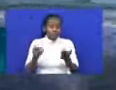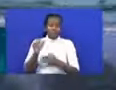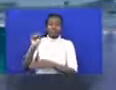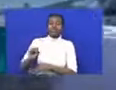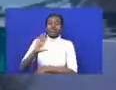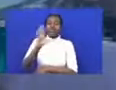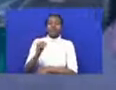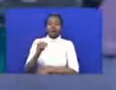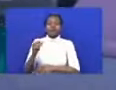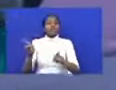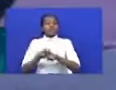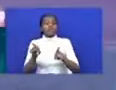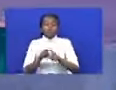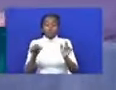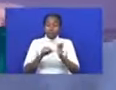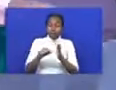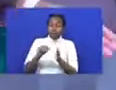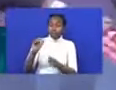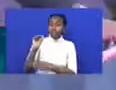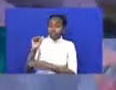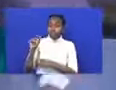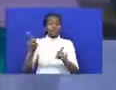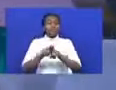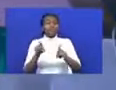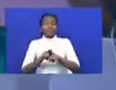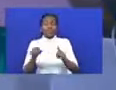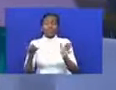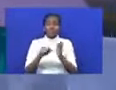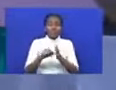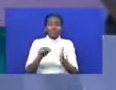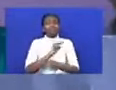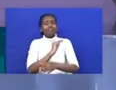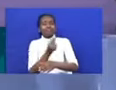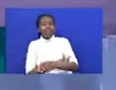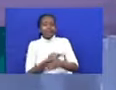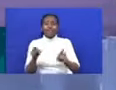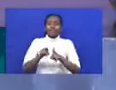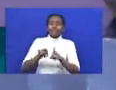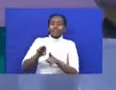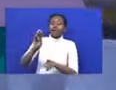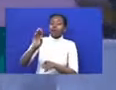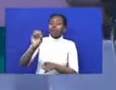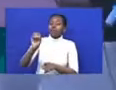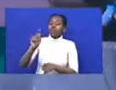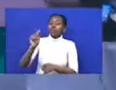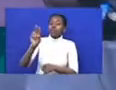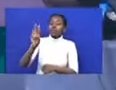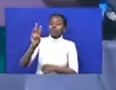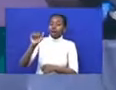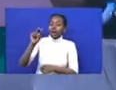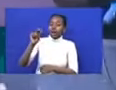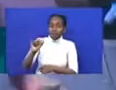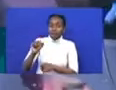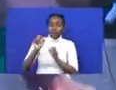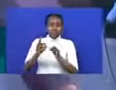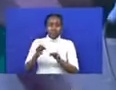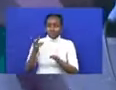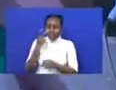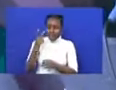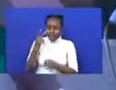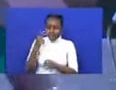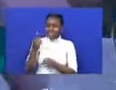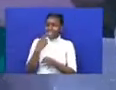The same issues in Botswana. The same issues in Nigeria. Because when I look at the rice industry in Nigeria, it has